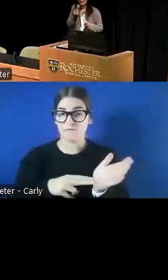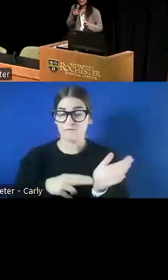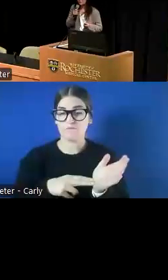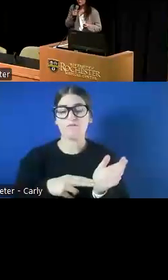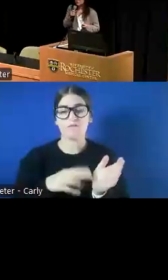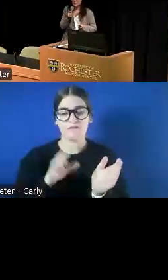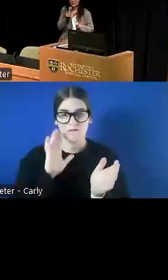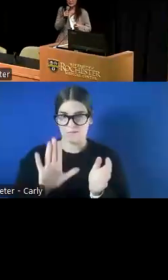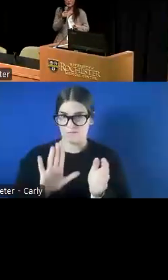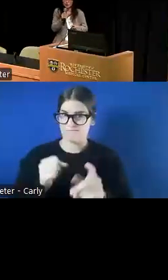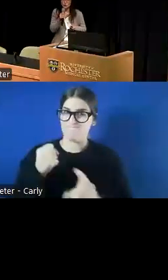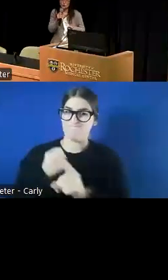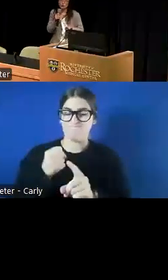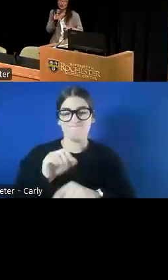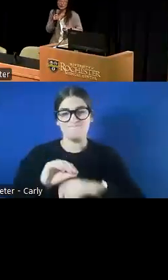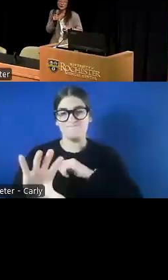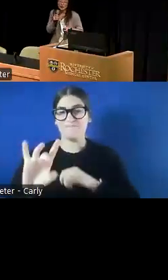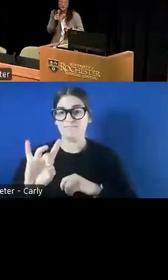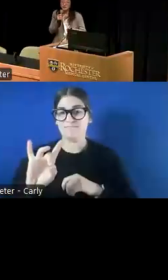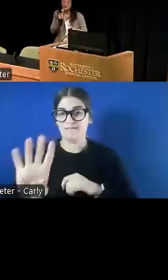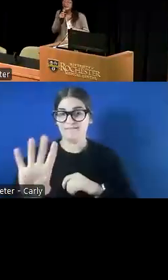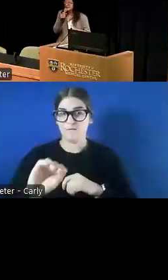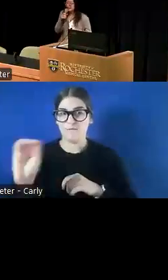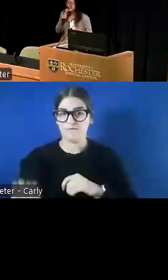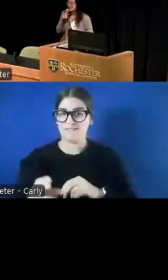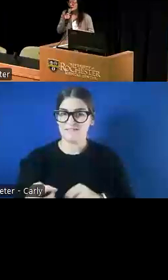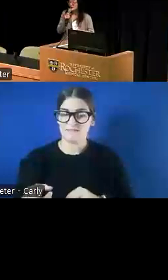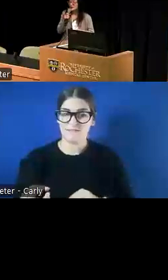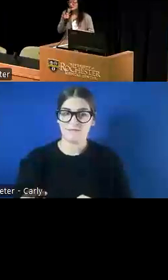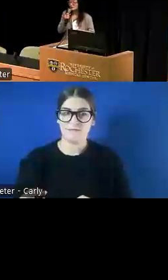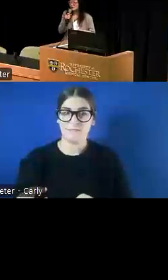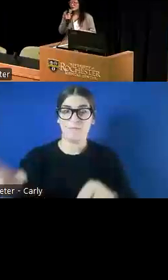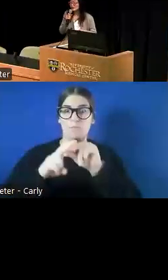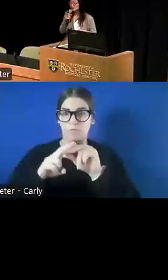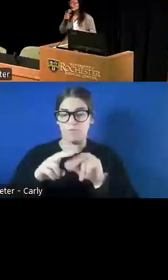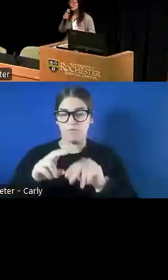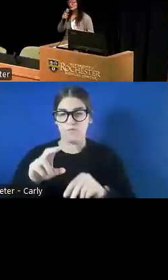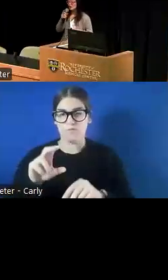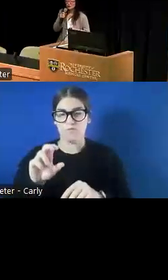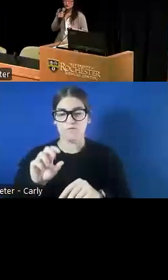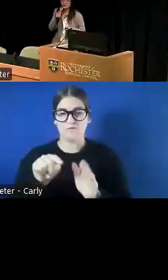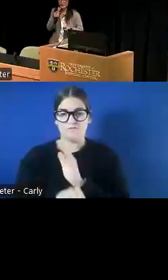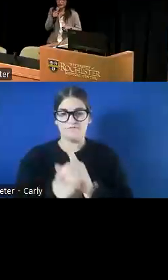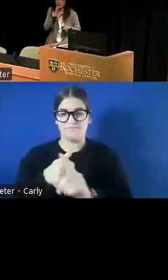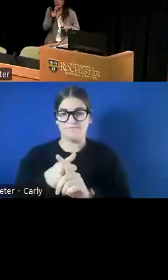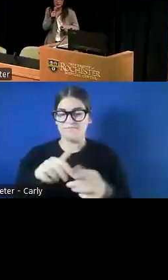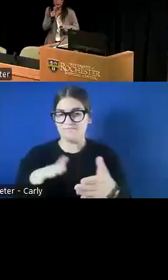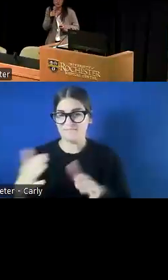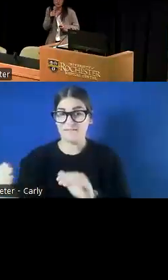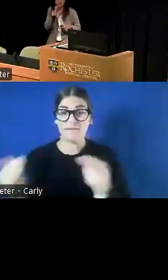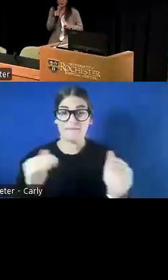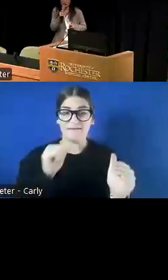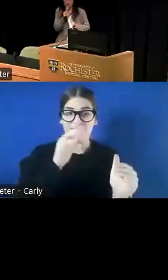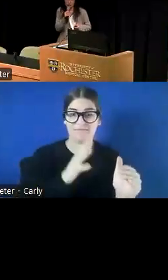predicted 84% lower rate of suicide death compared to female nurses who did not attend